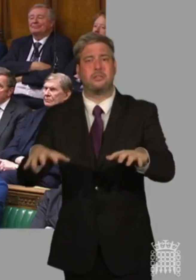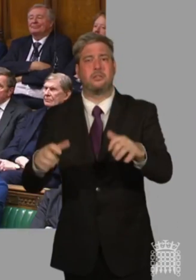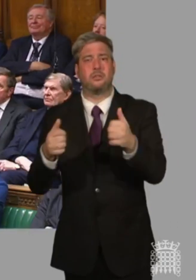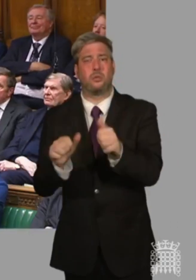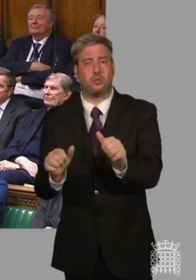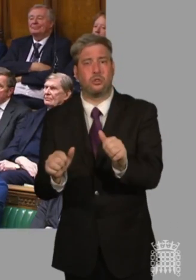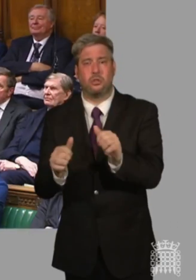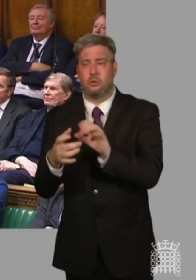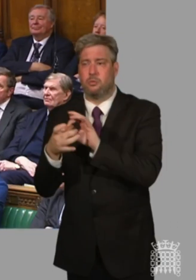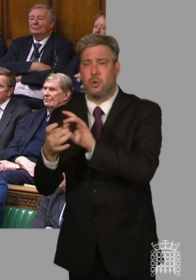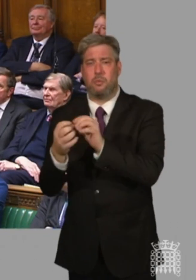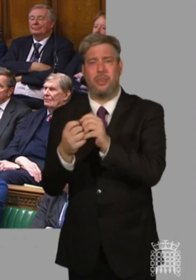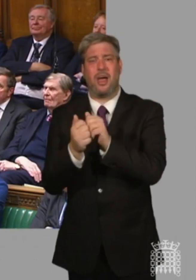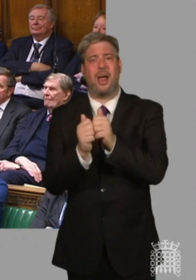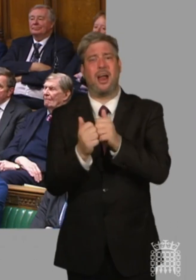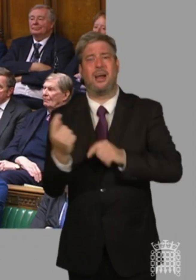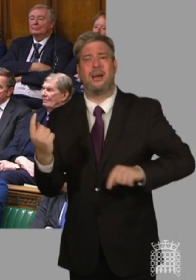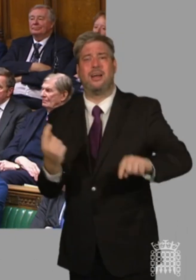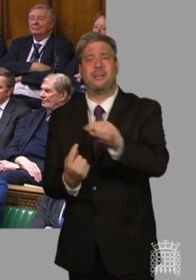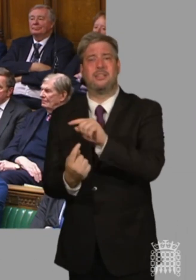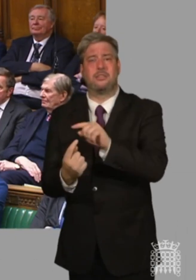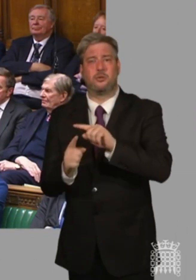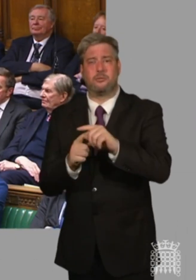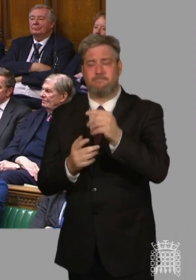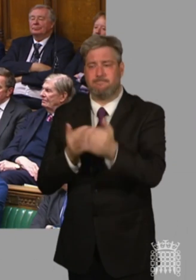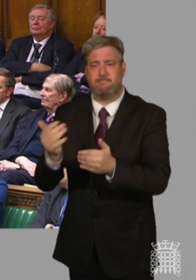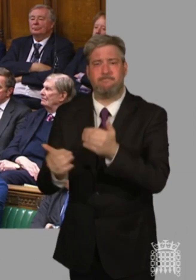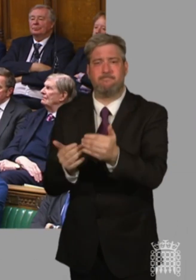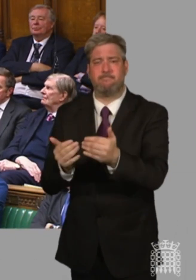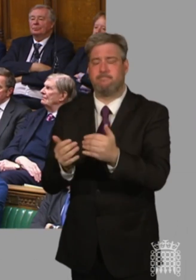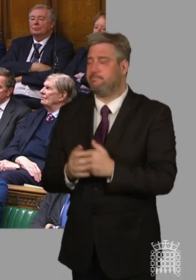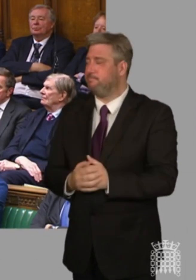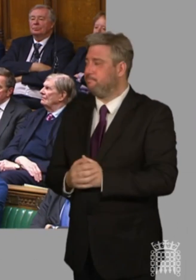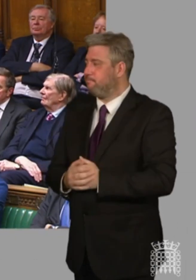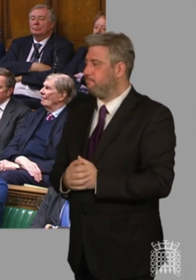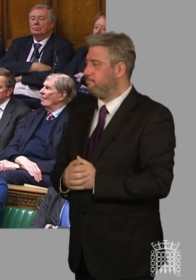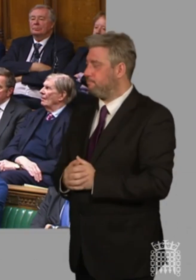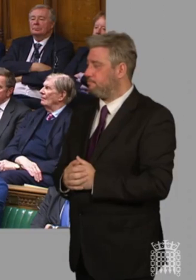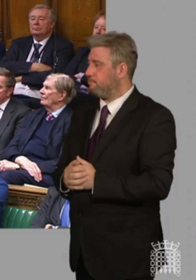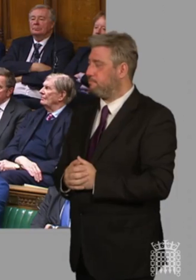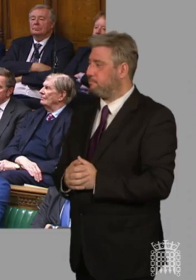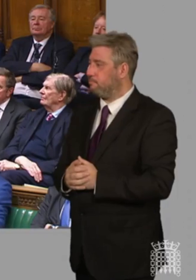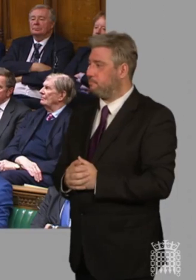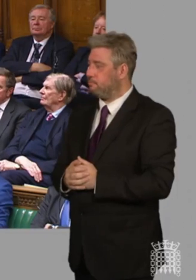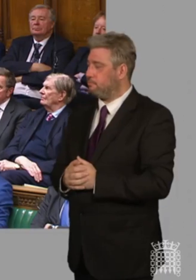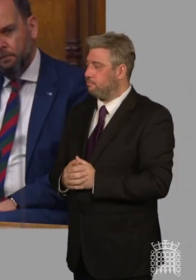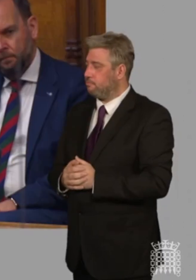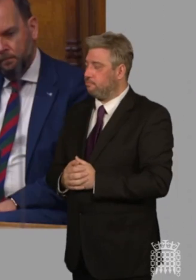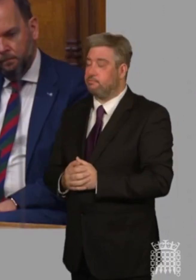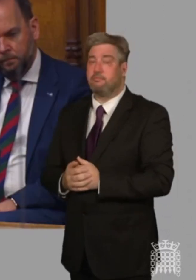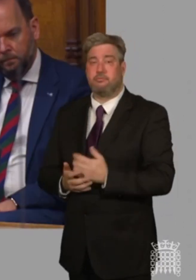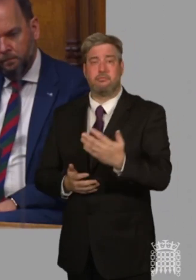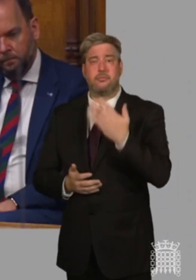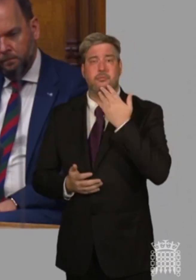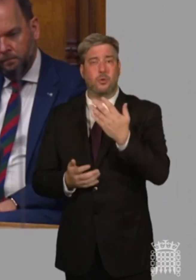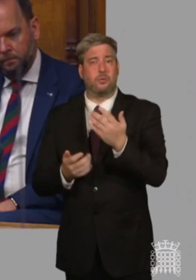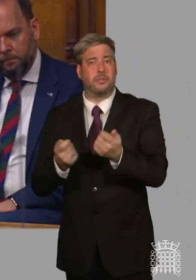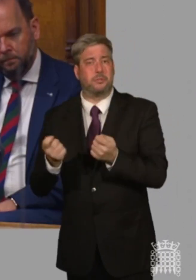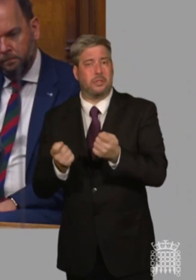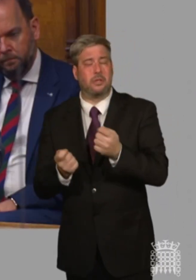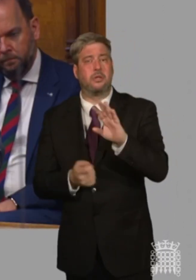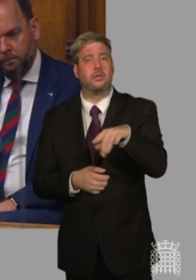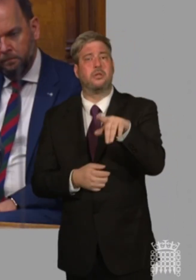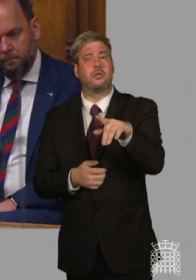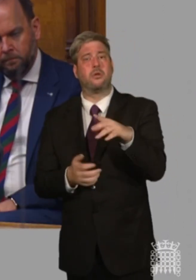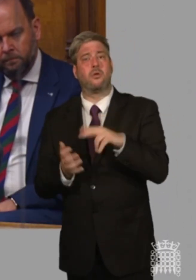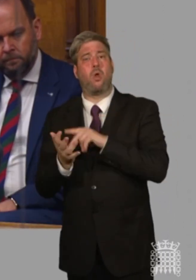there is now none at all. So today's dentistry recovery plan announcements are hugely welcome. But can the